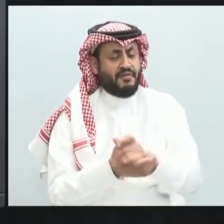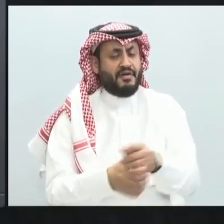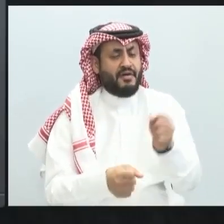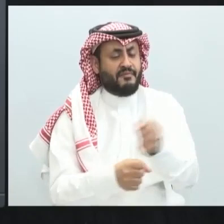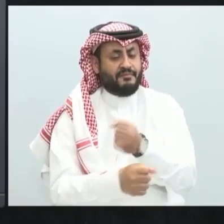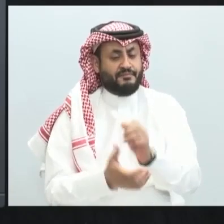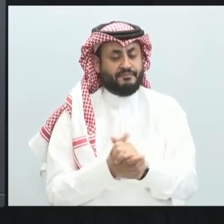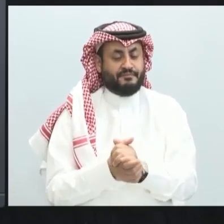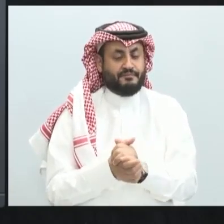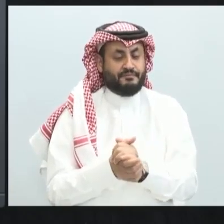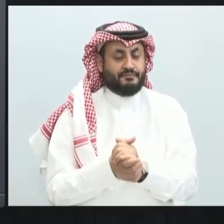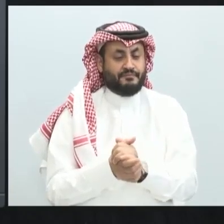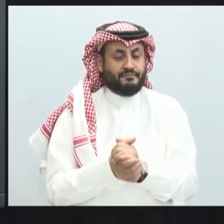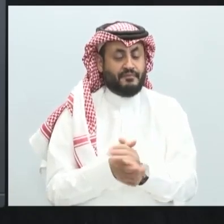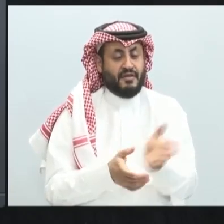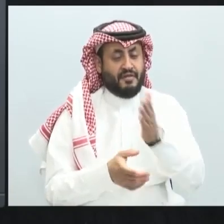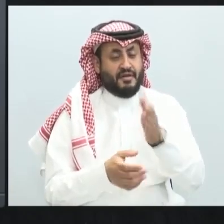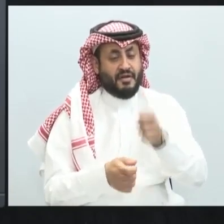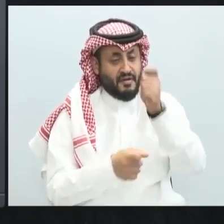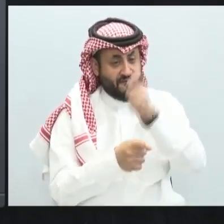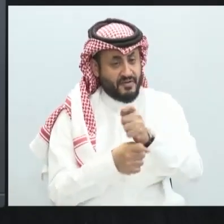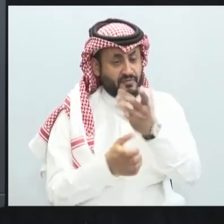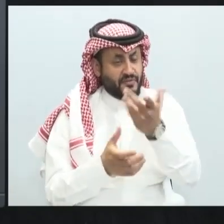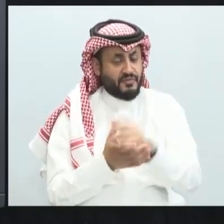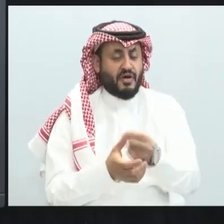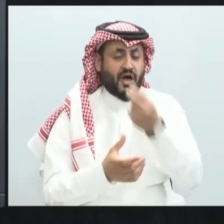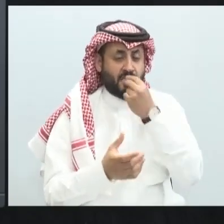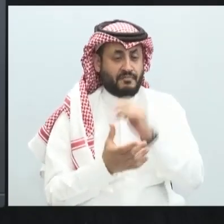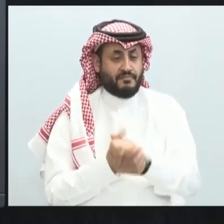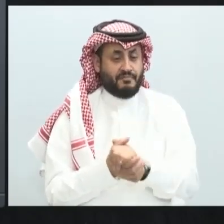things that we want to do in the future. So,